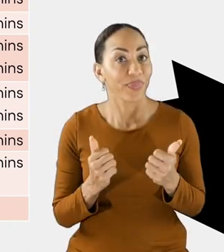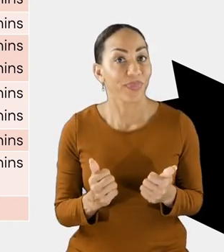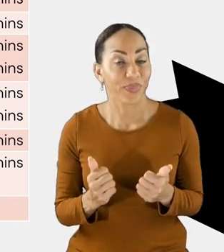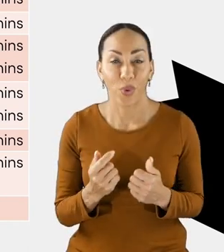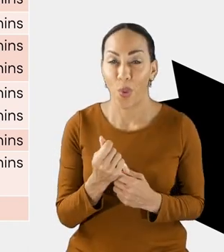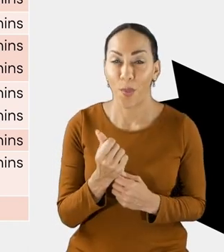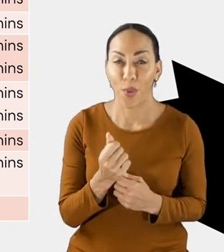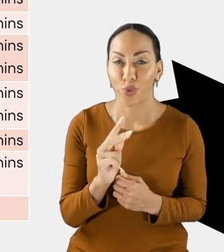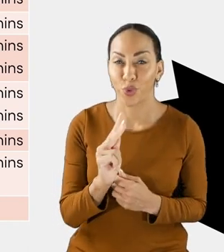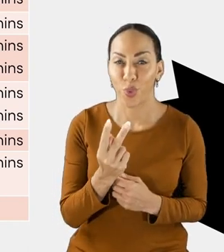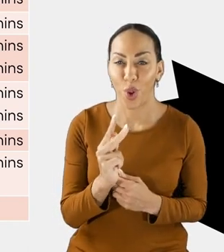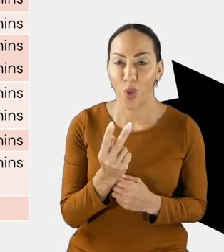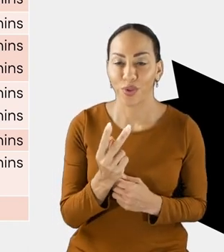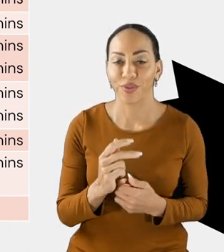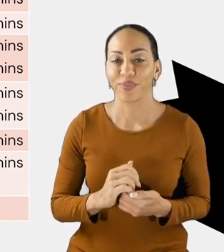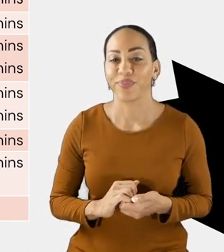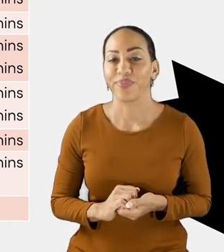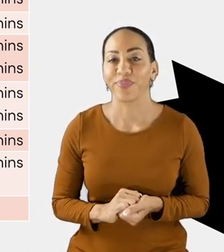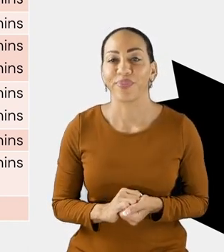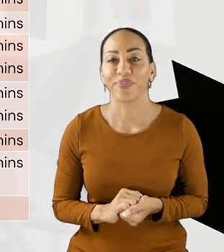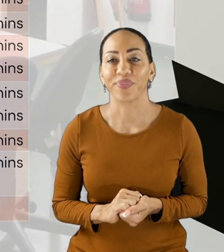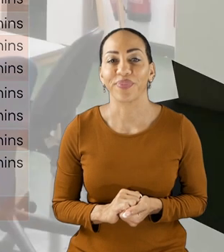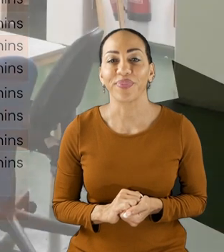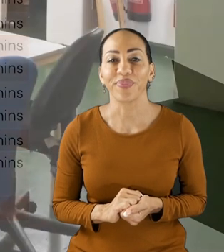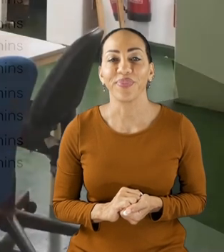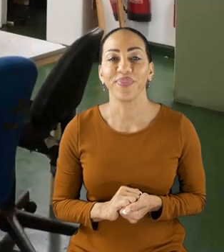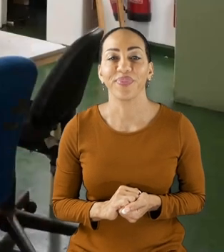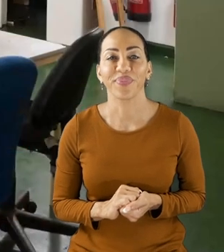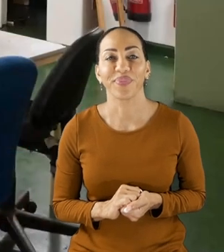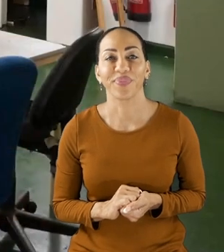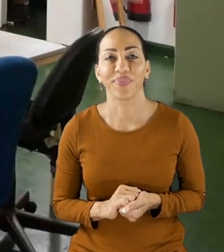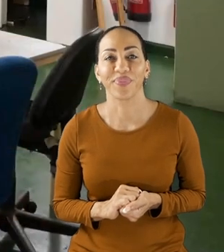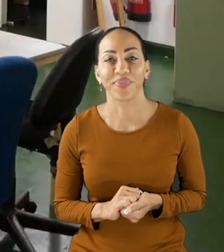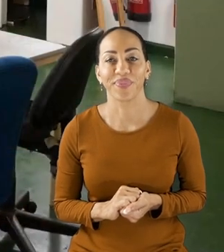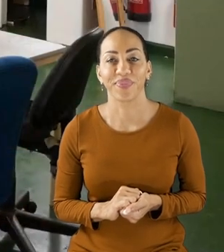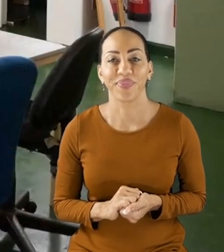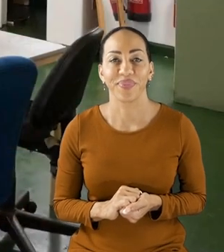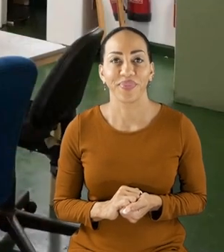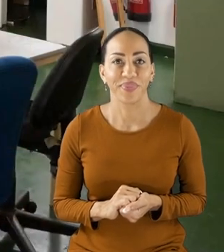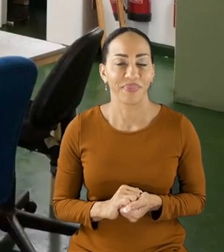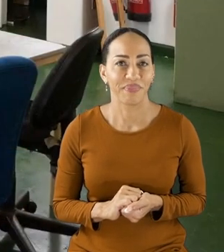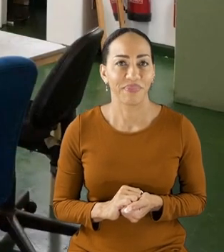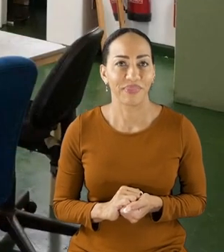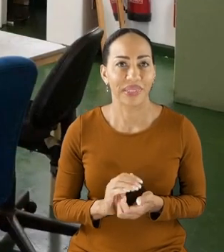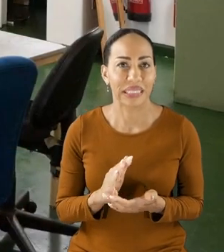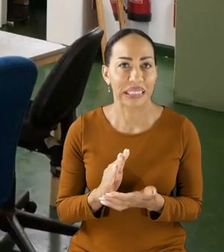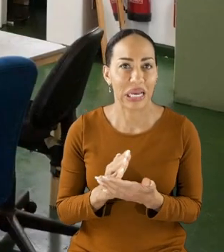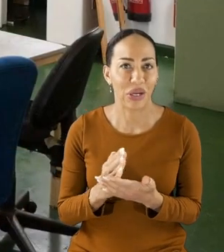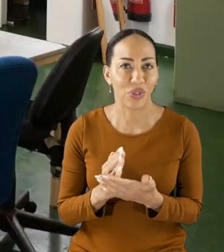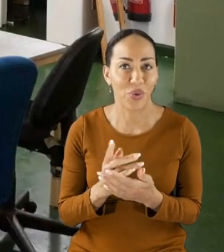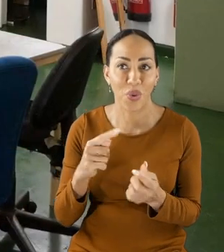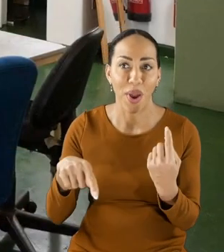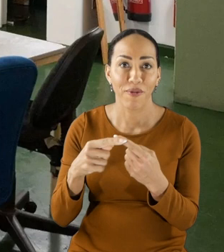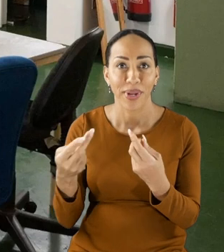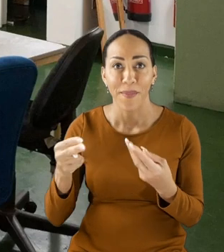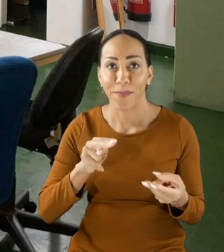Okay, it's nearly 2 o'clock, so I'll just move over to here. I'm not sure if everyone's back